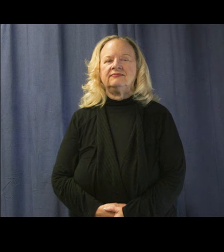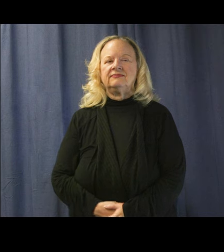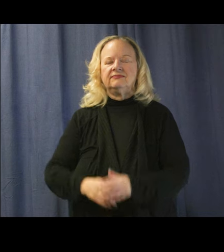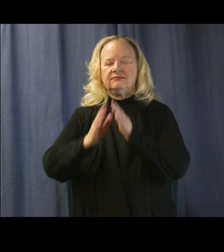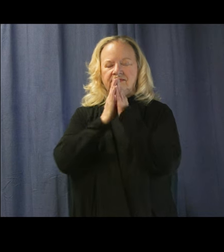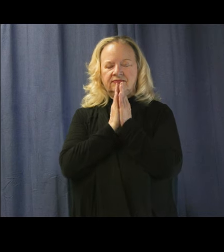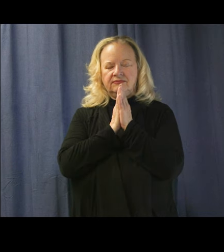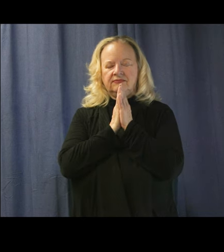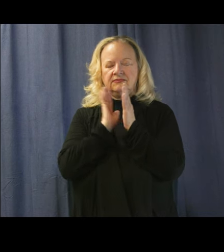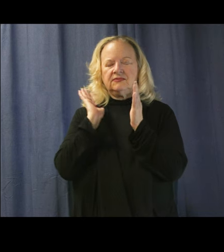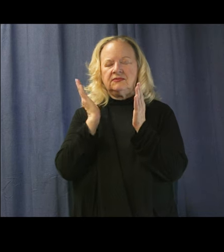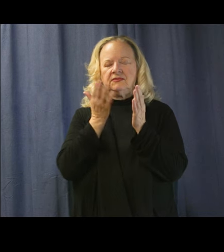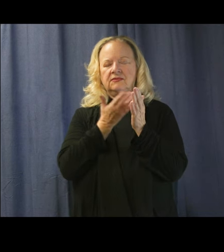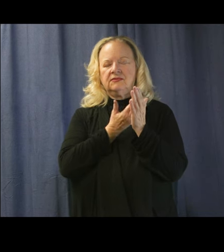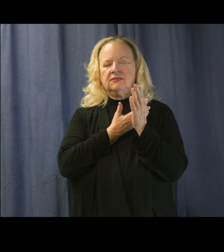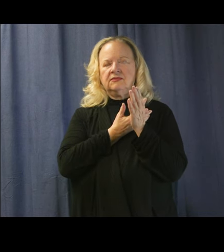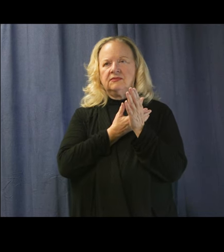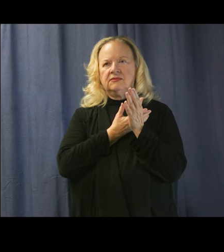Let's pray.